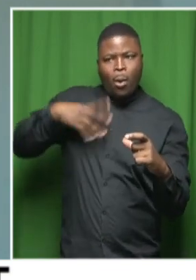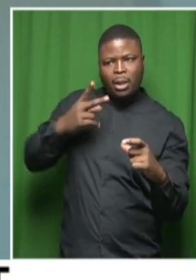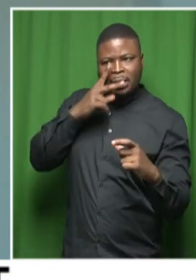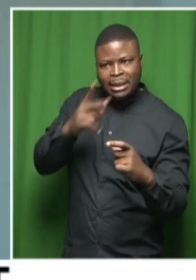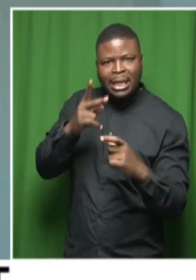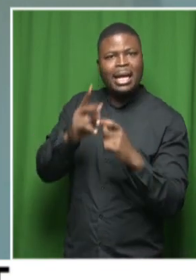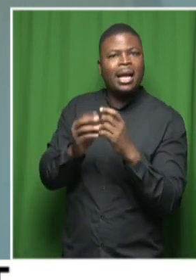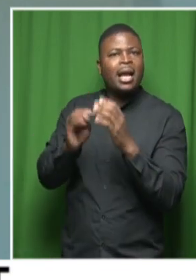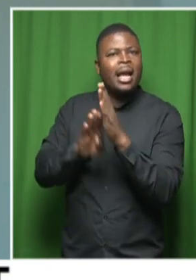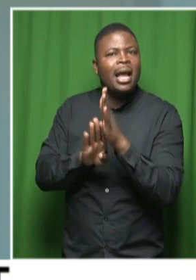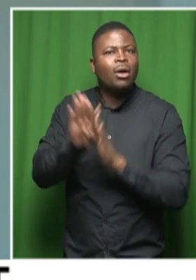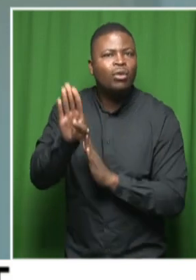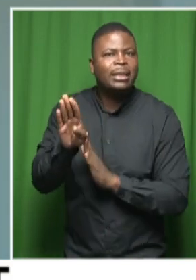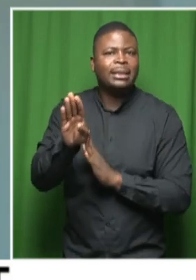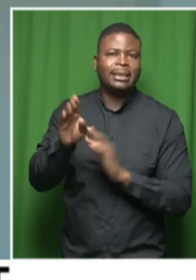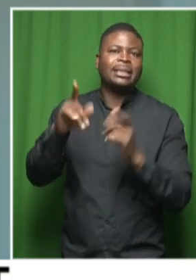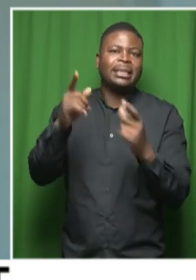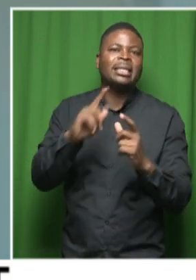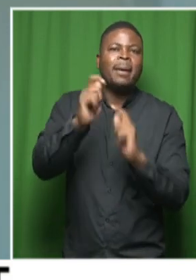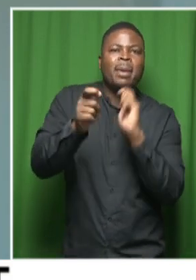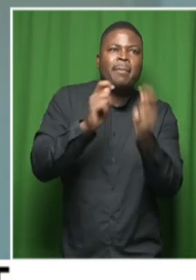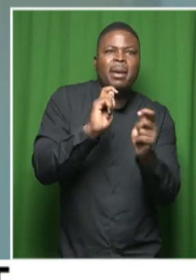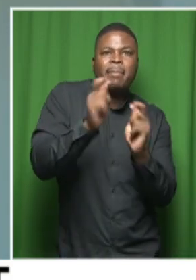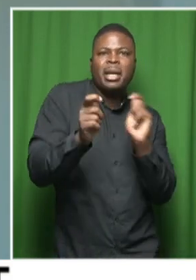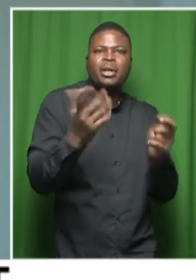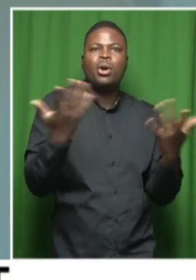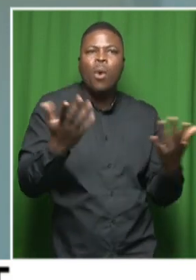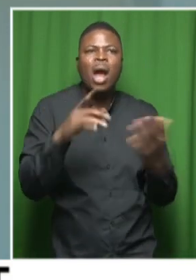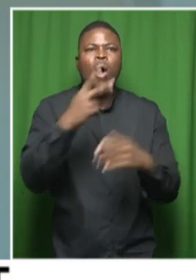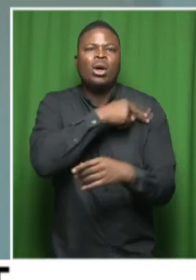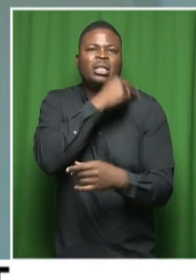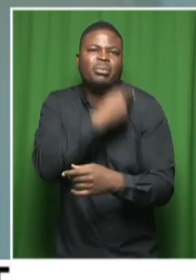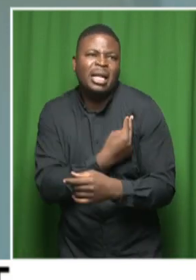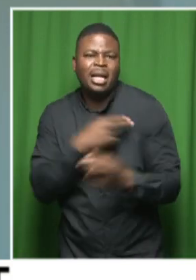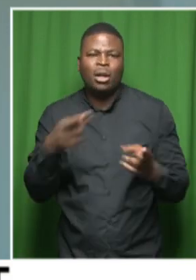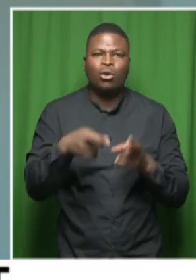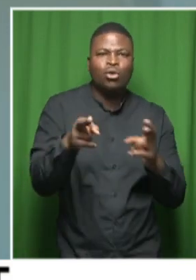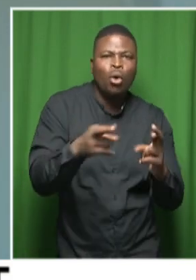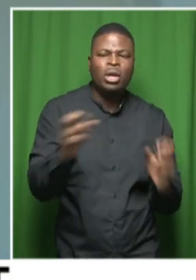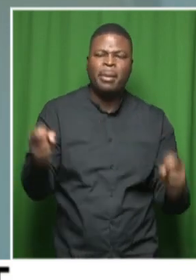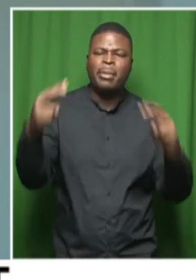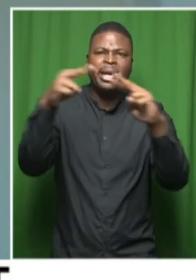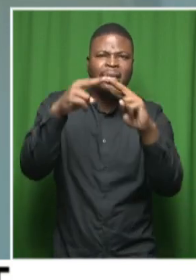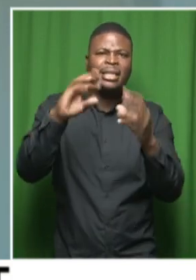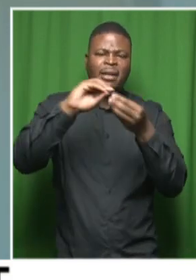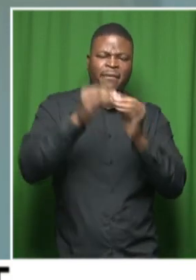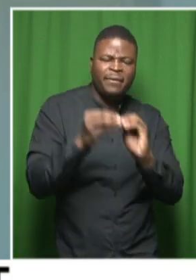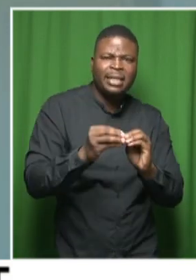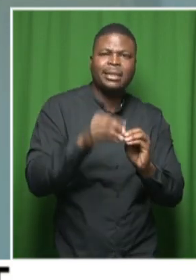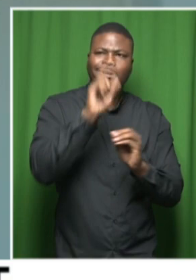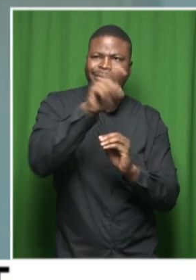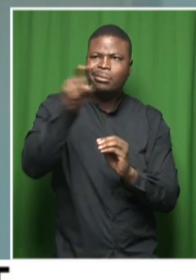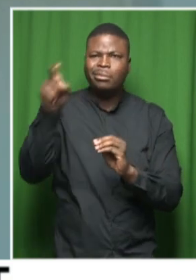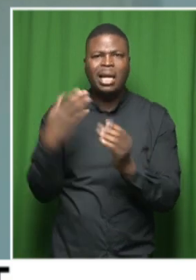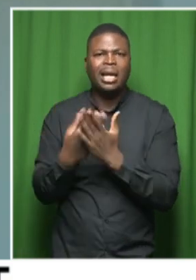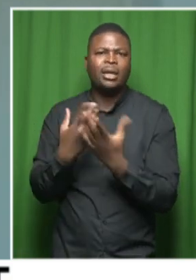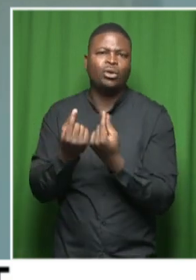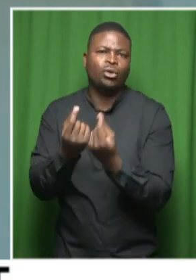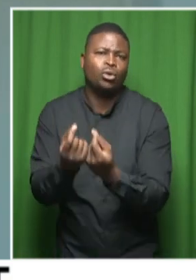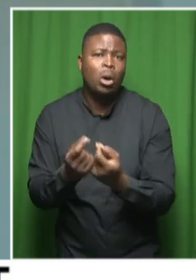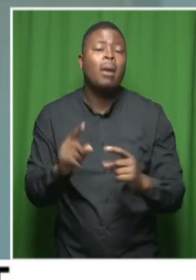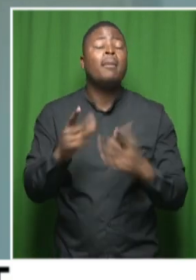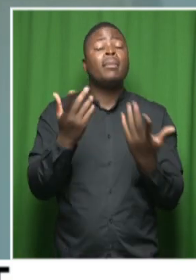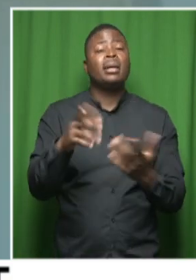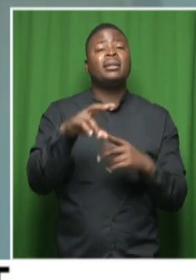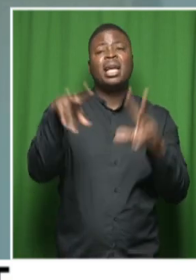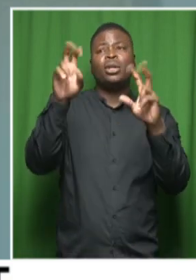see spending in hospital, bridges, roads, and whole public works program. Now, the issue in South Africa, for